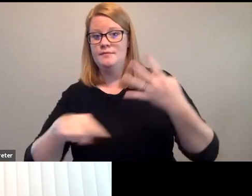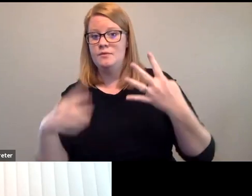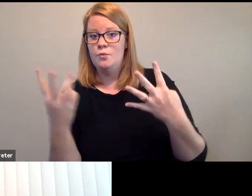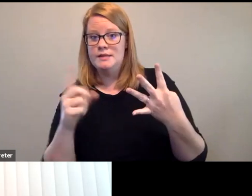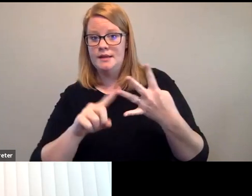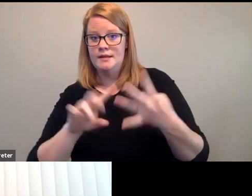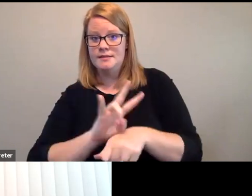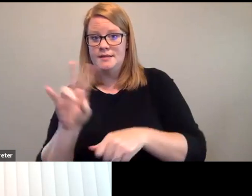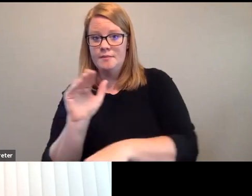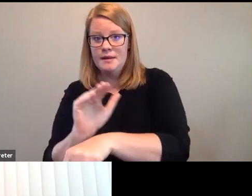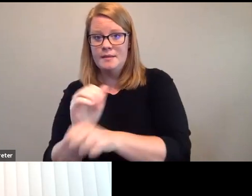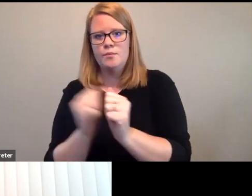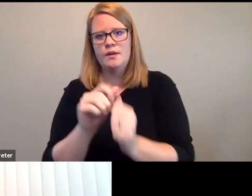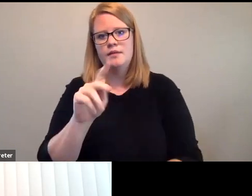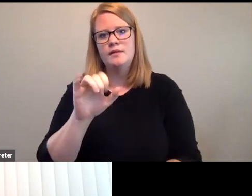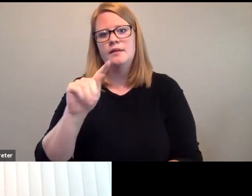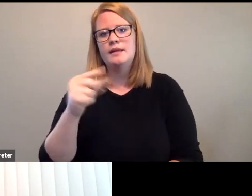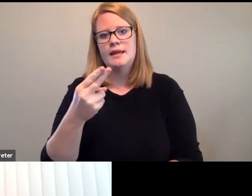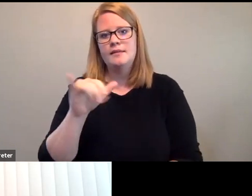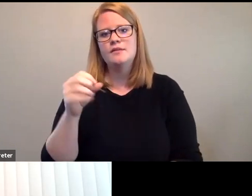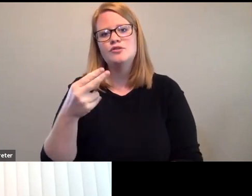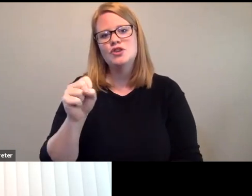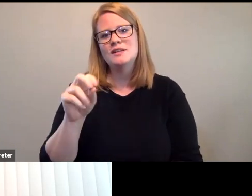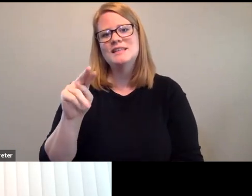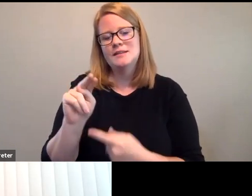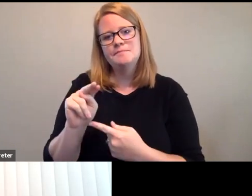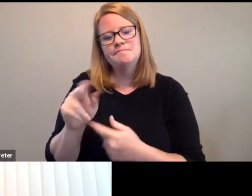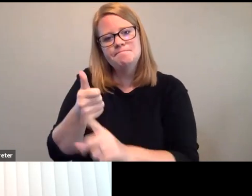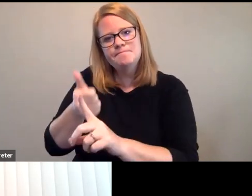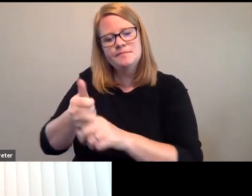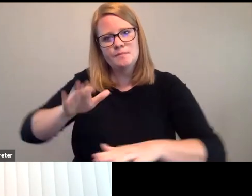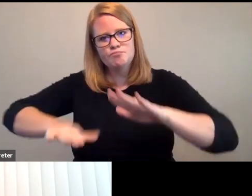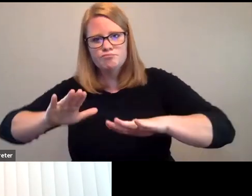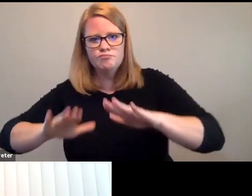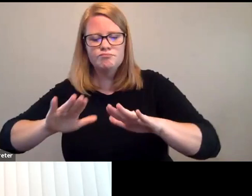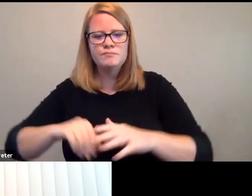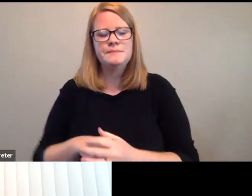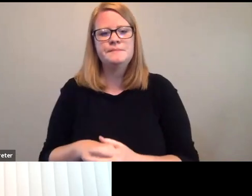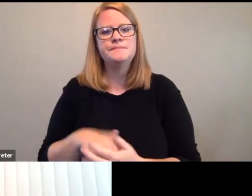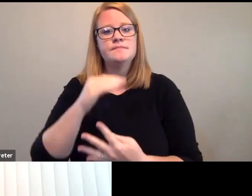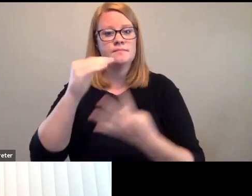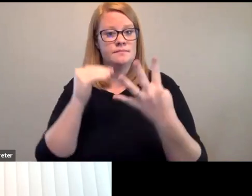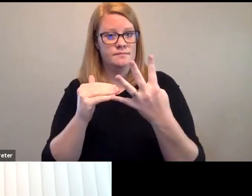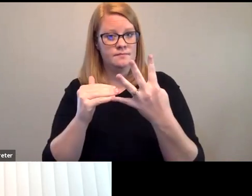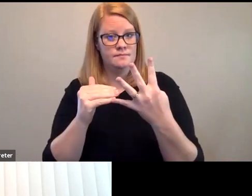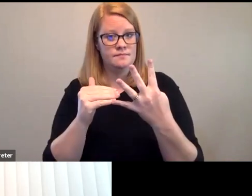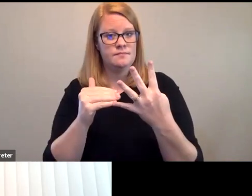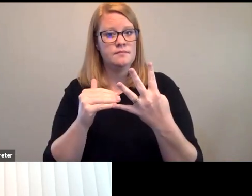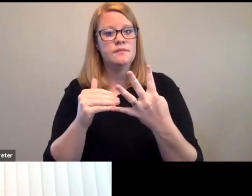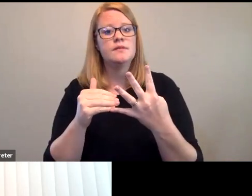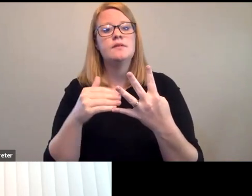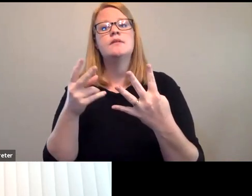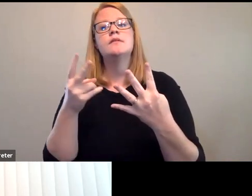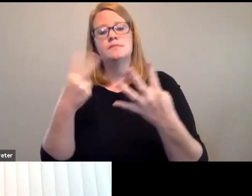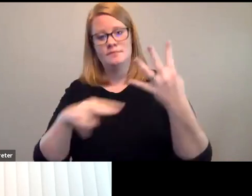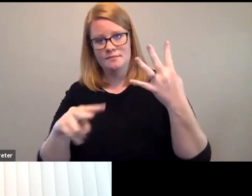7 p.m. with Keith Johnson, who is a percussionist, and then the following Wednesday with Jose Soto, who